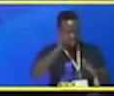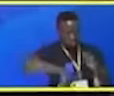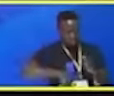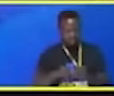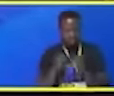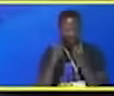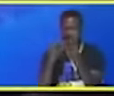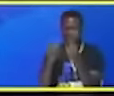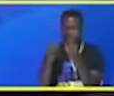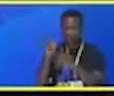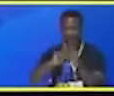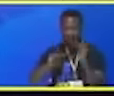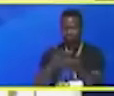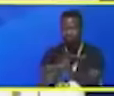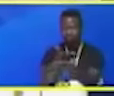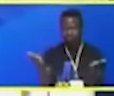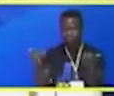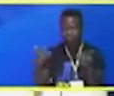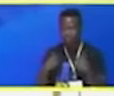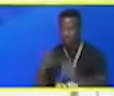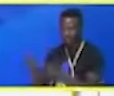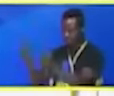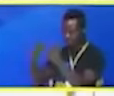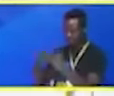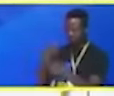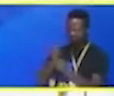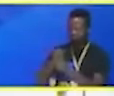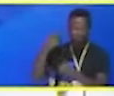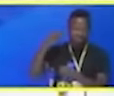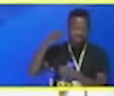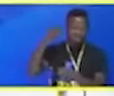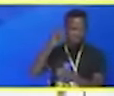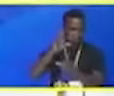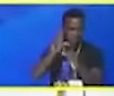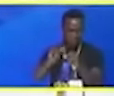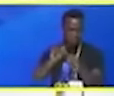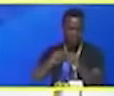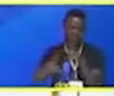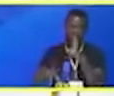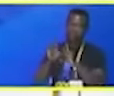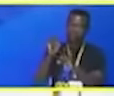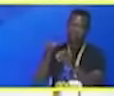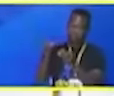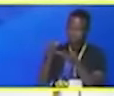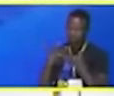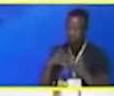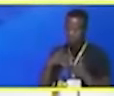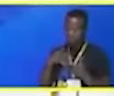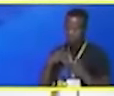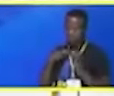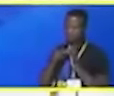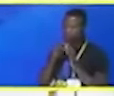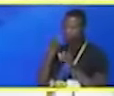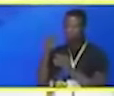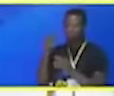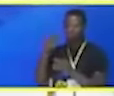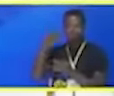are many of you here who perhaps you came tonight to receive silver and gold, but what the Spirit is giving you is much more